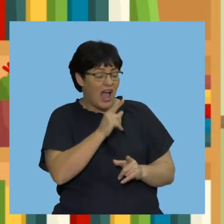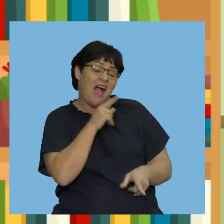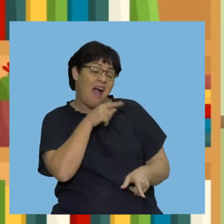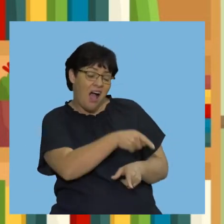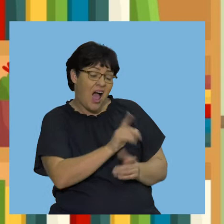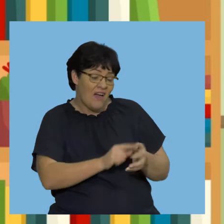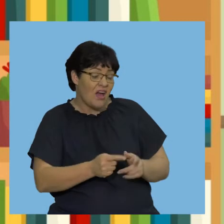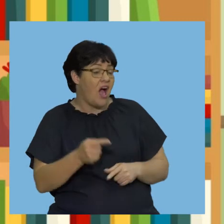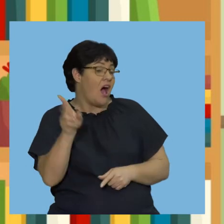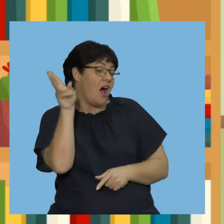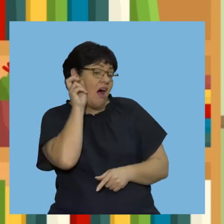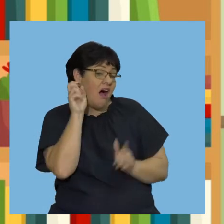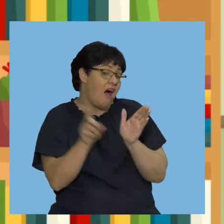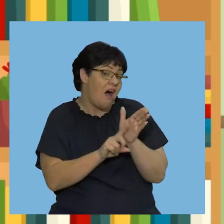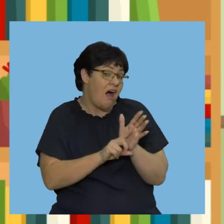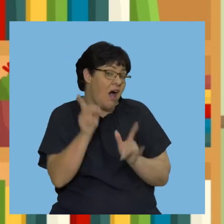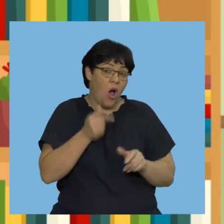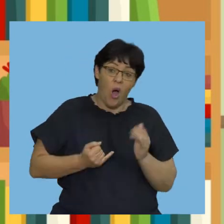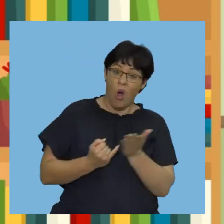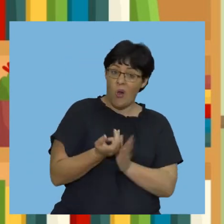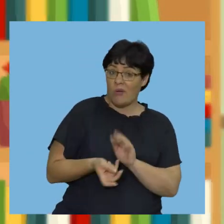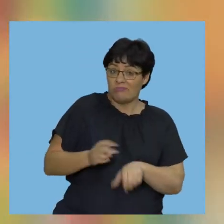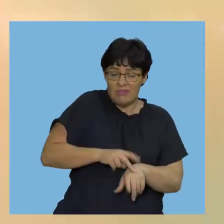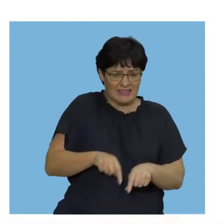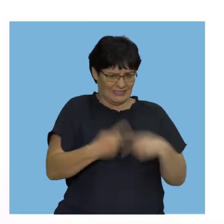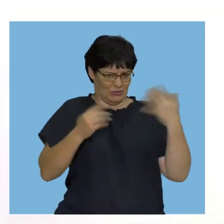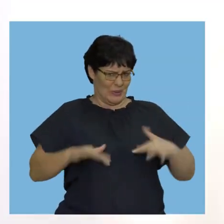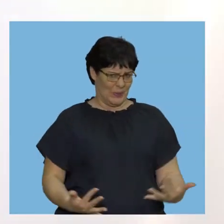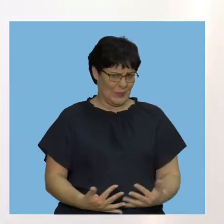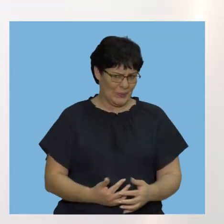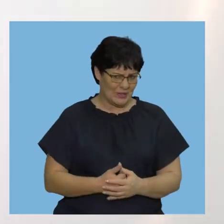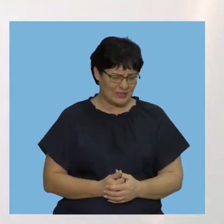different if Nomsa had woken up early.